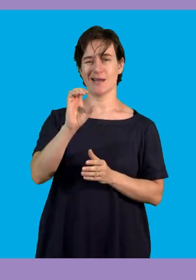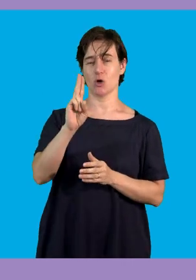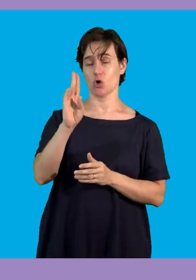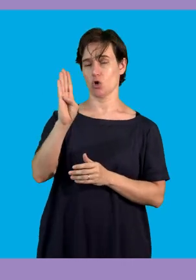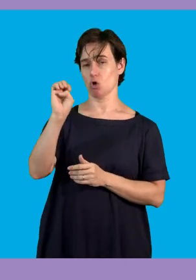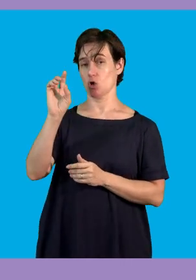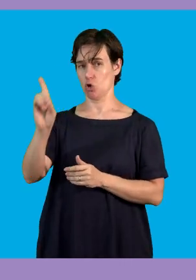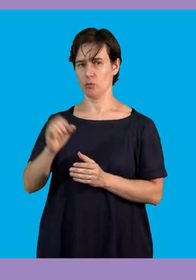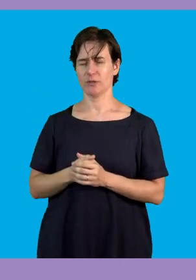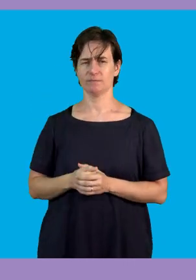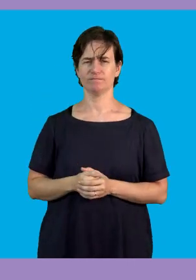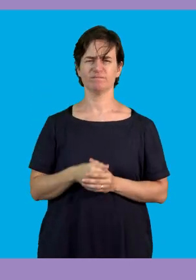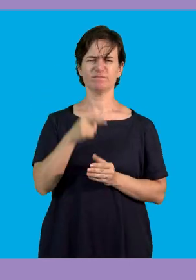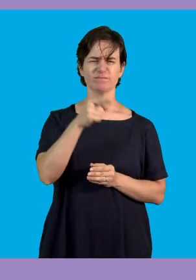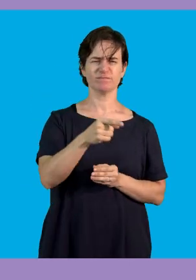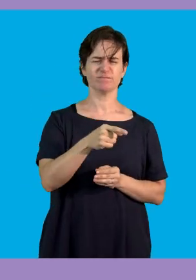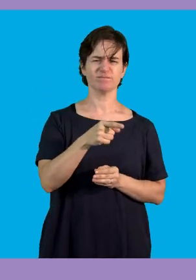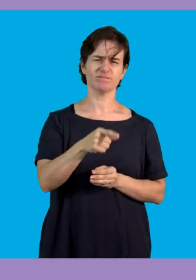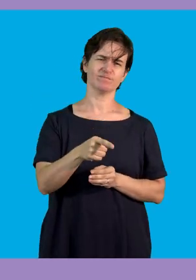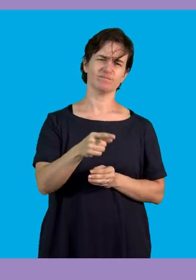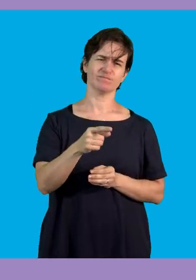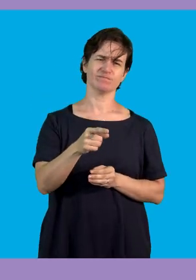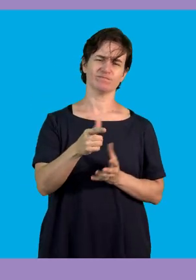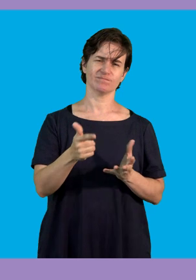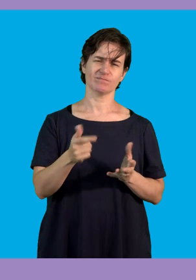Let's resolve first what is under the radical sign.